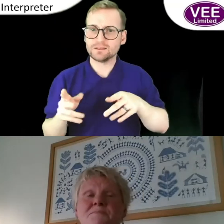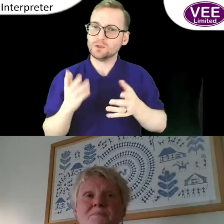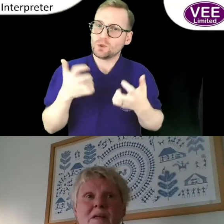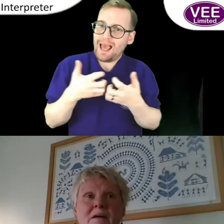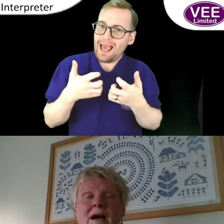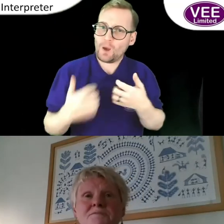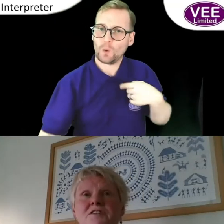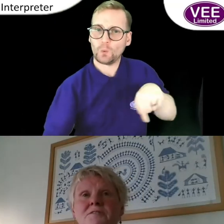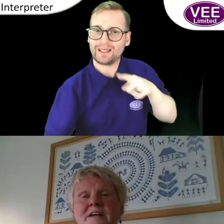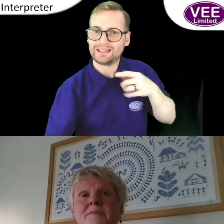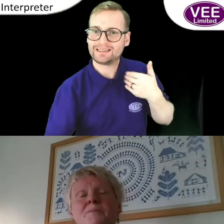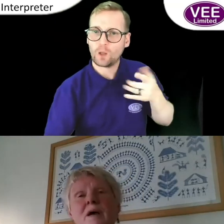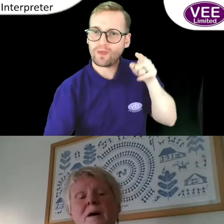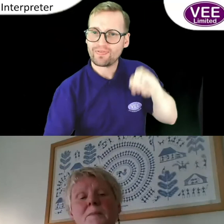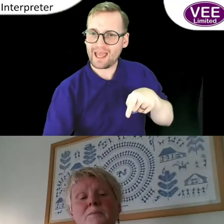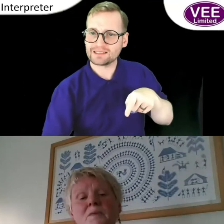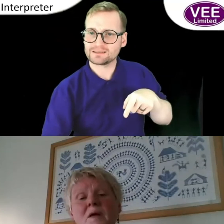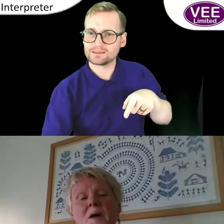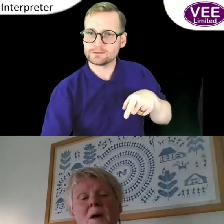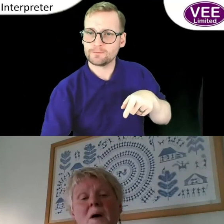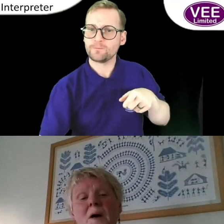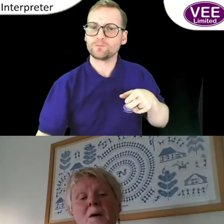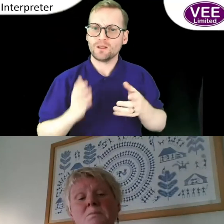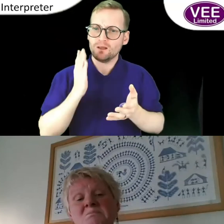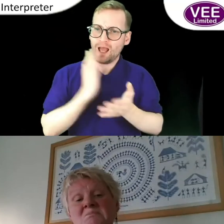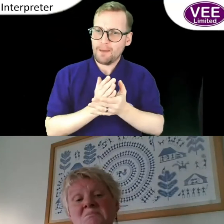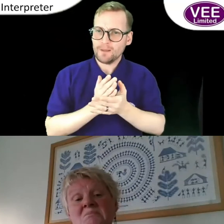Yes, absolutely.